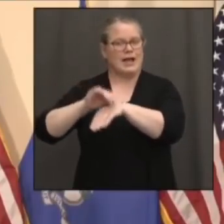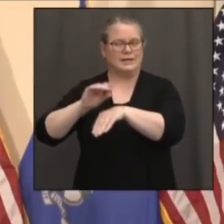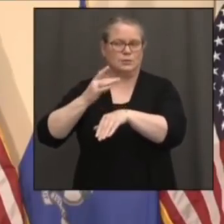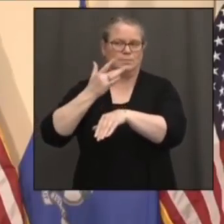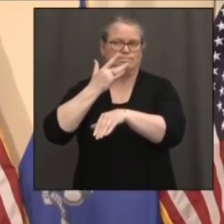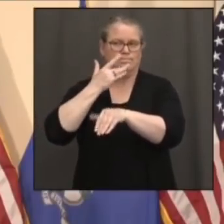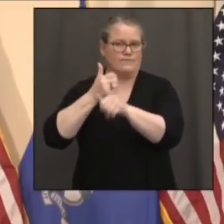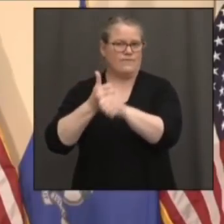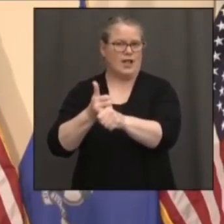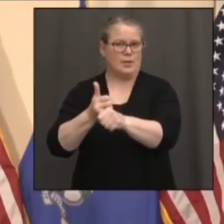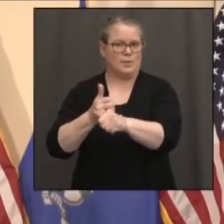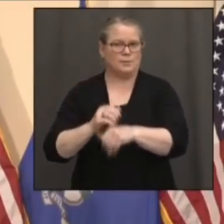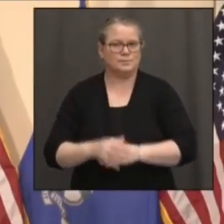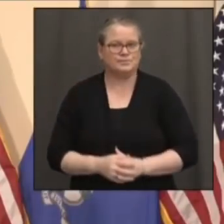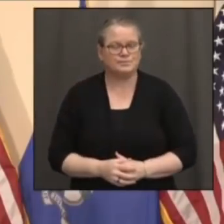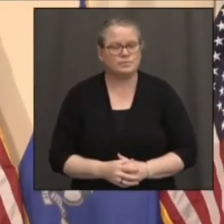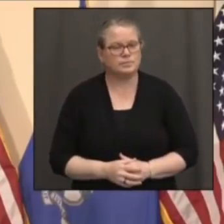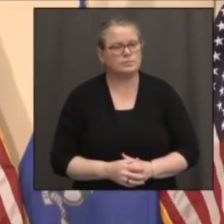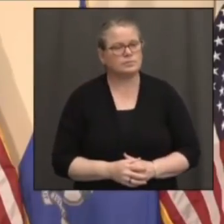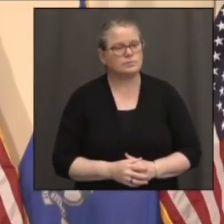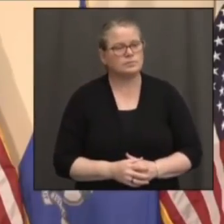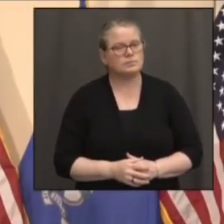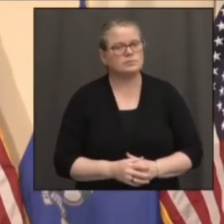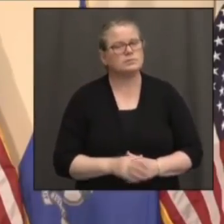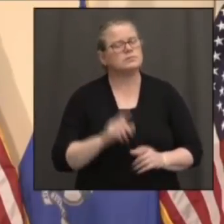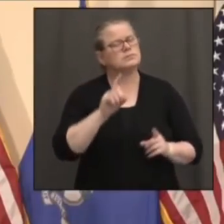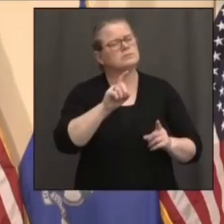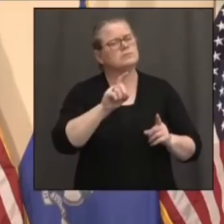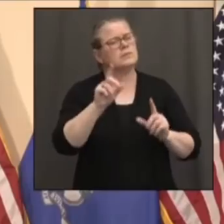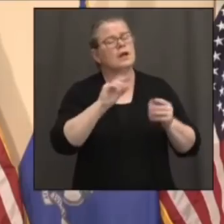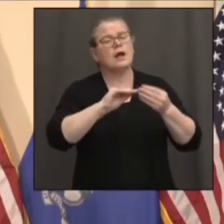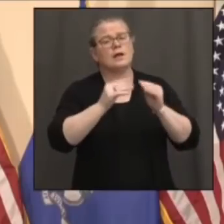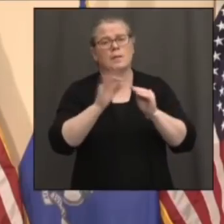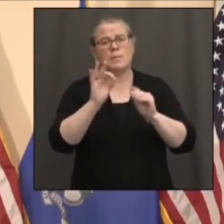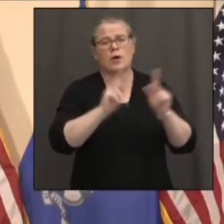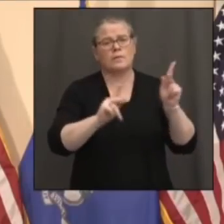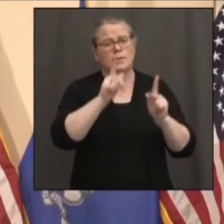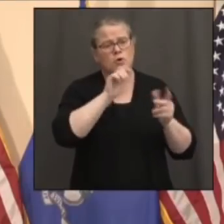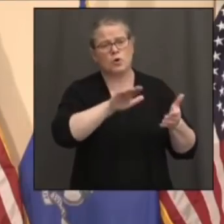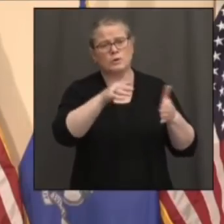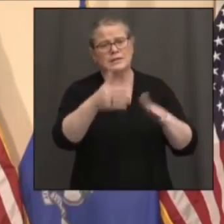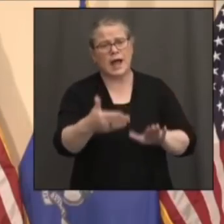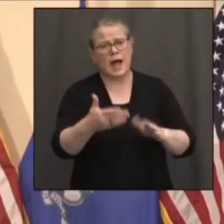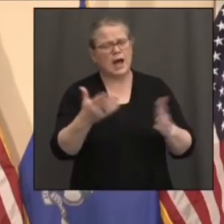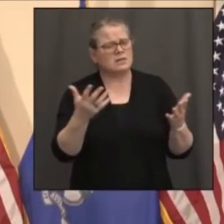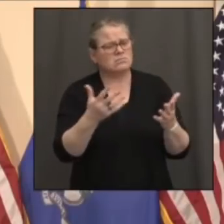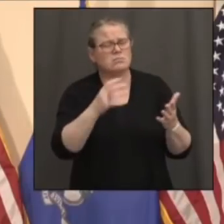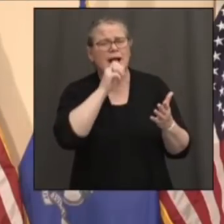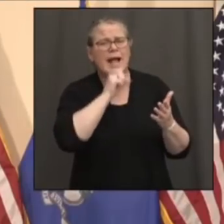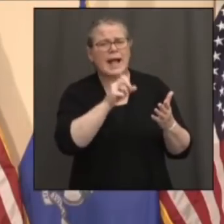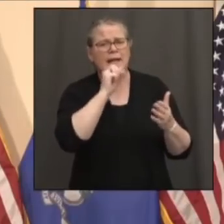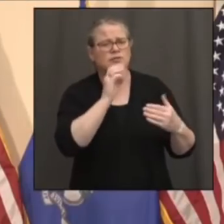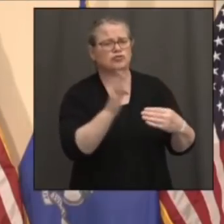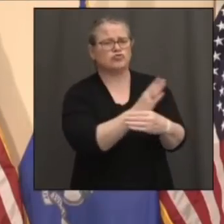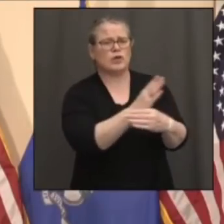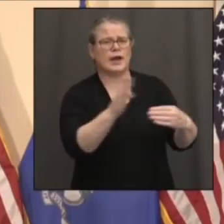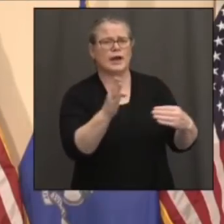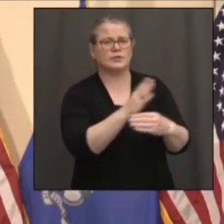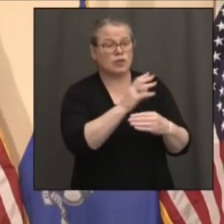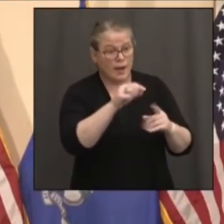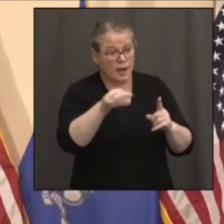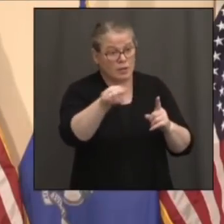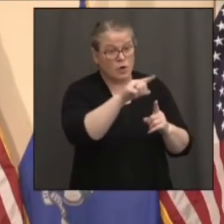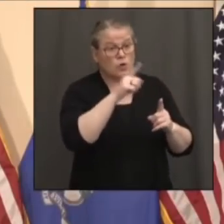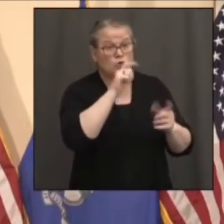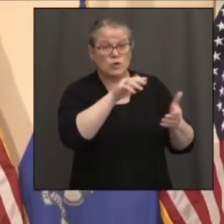now? And are these usually people with comorbidities? You have that, Josh? I don't have